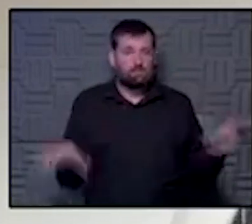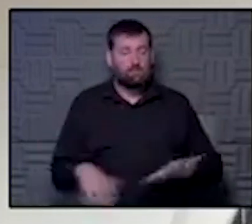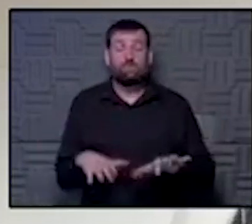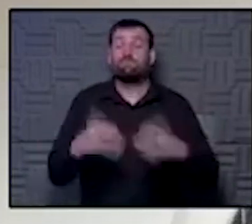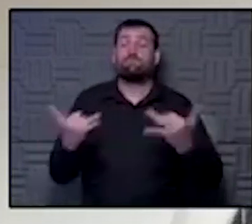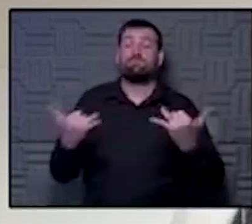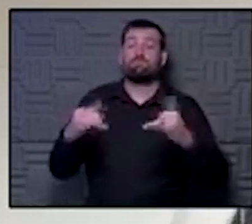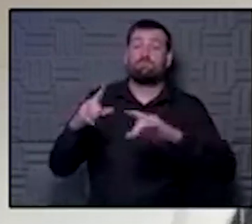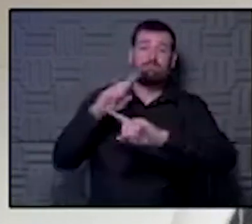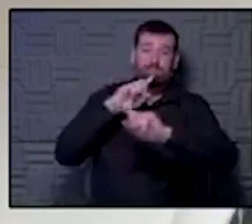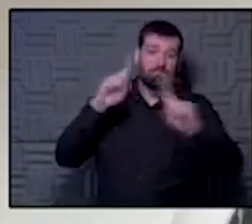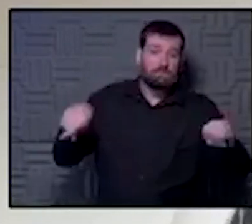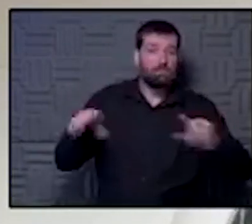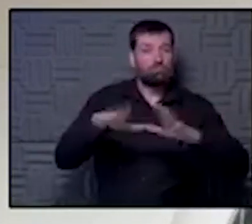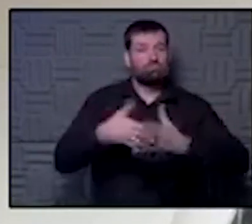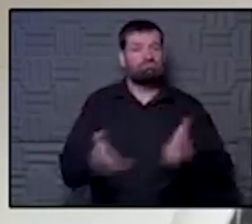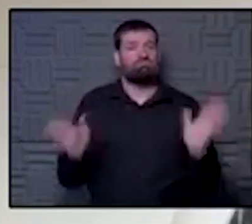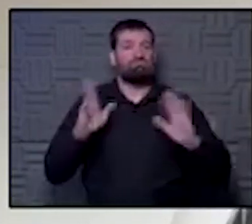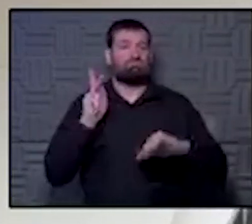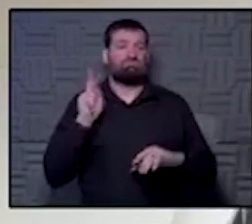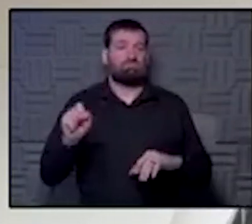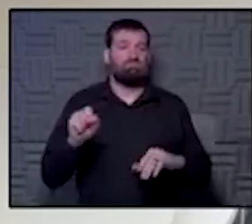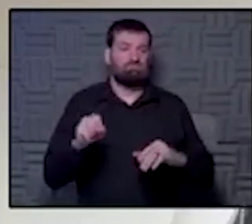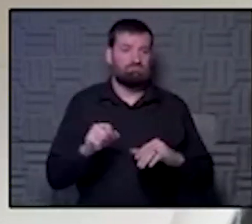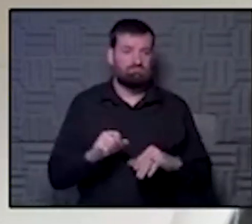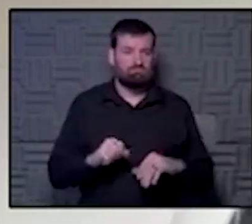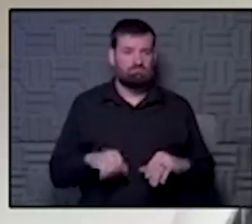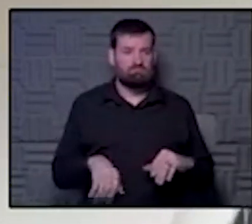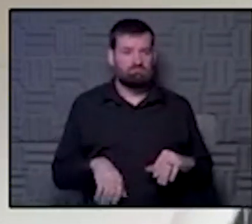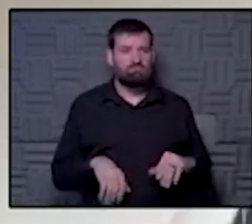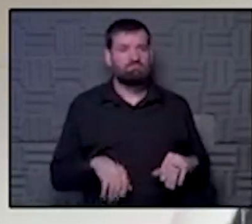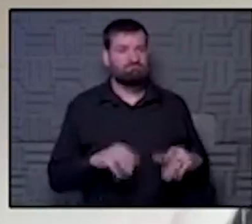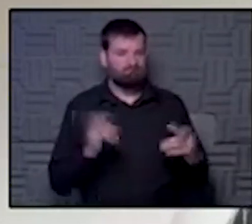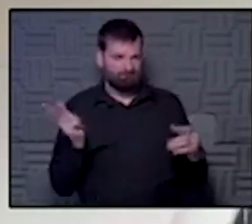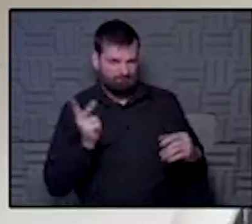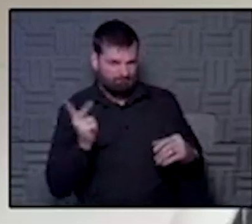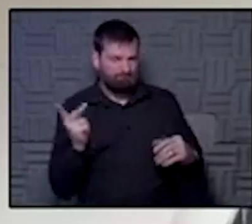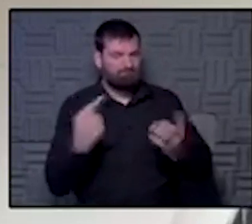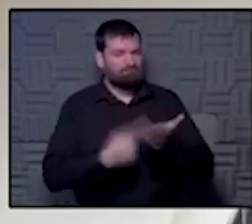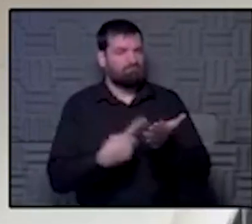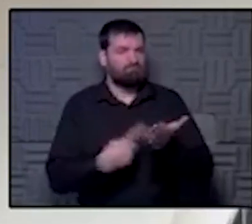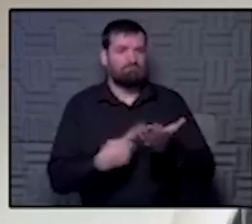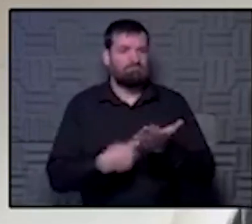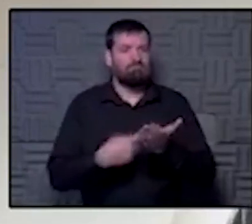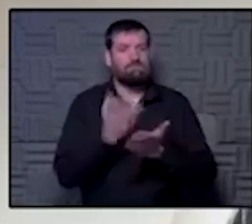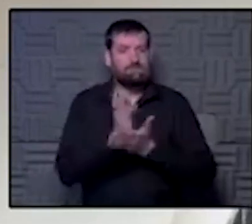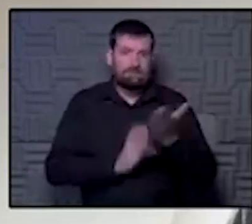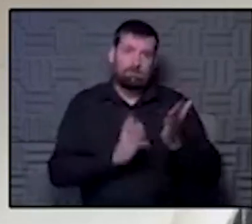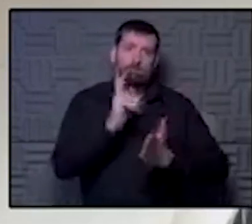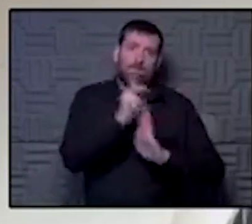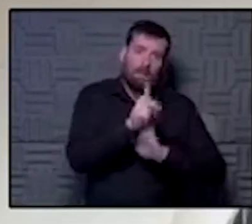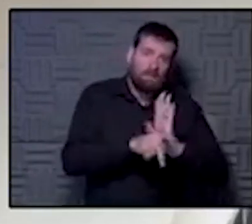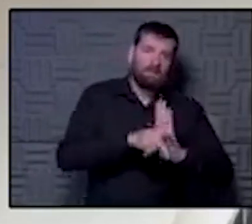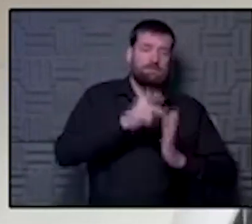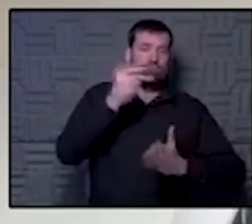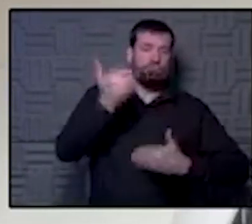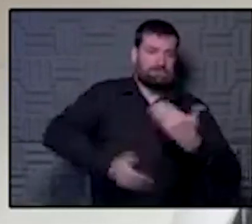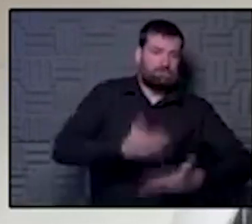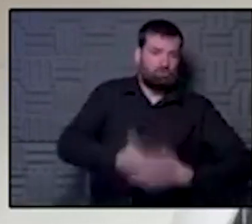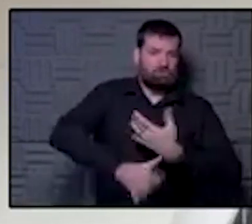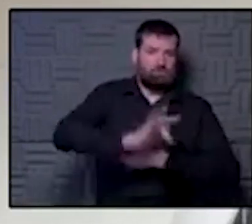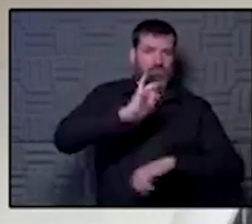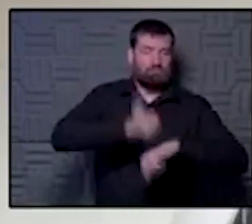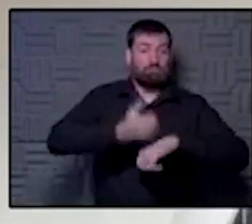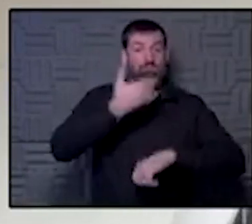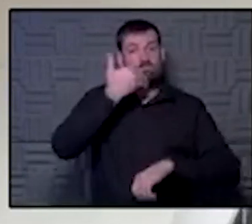about Greater Kansas, Kyle and Belete are talking about some of the great protocols and procedures that they have developed and determined that are